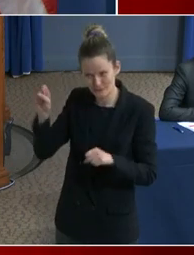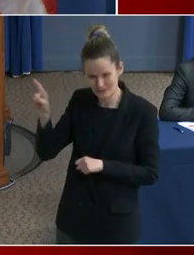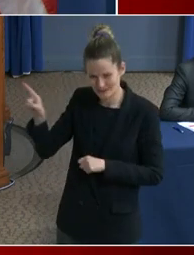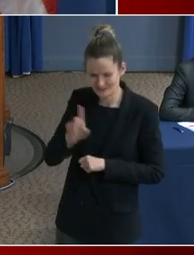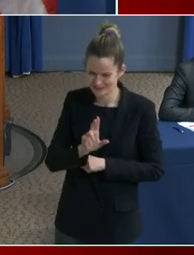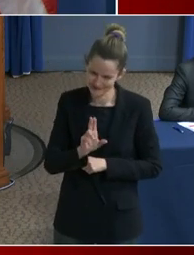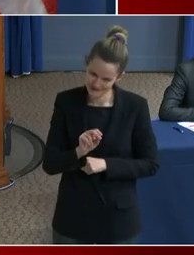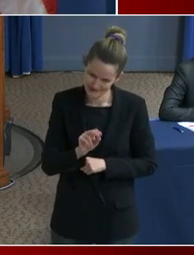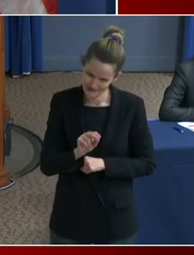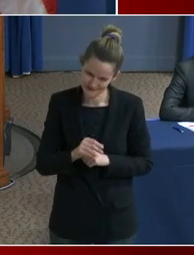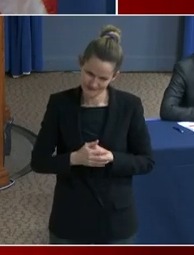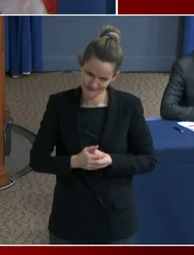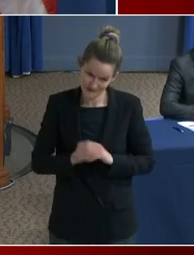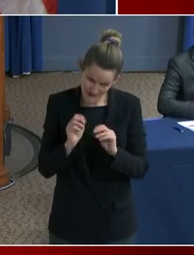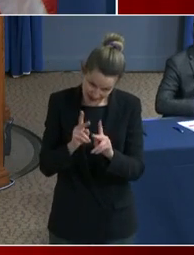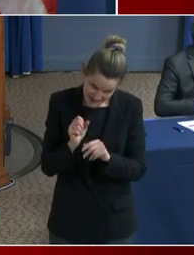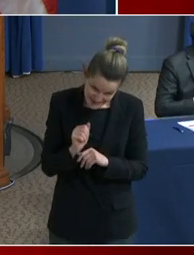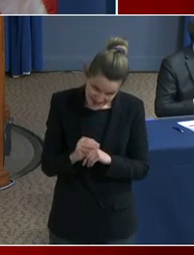us.